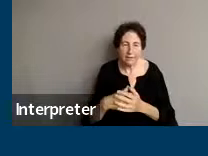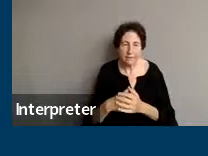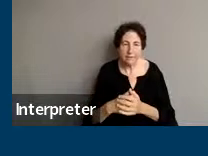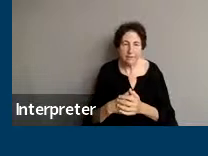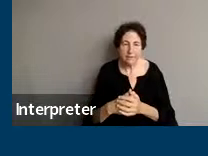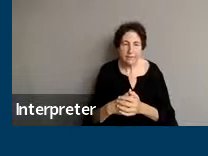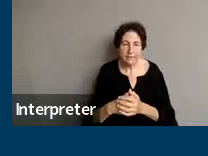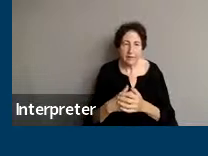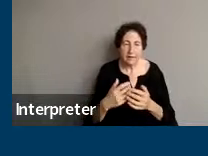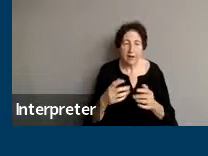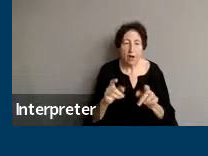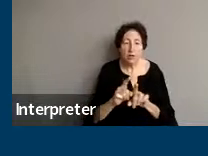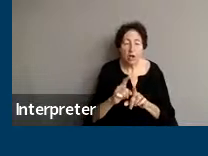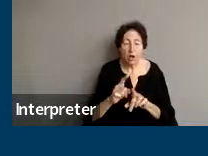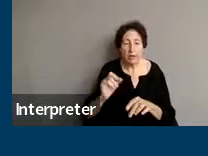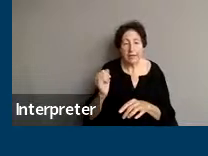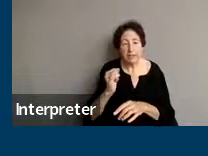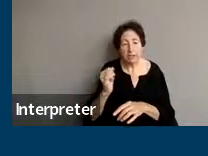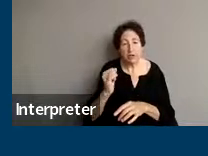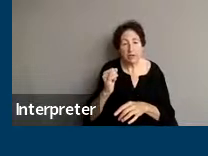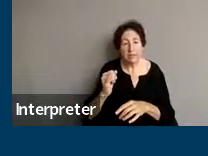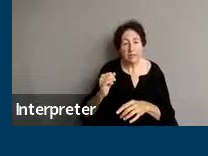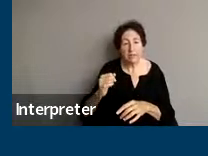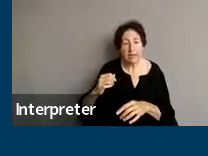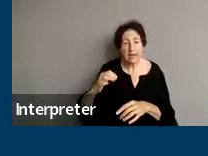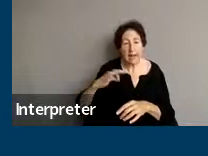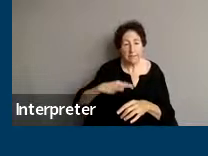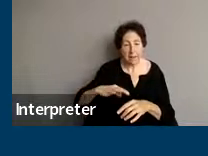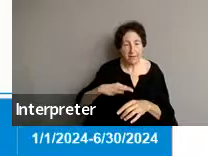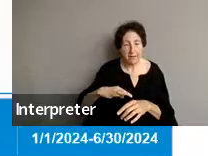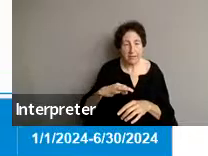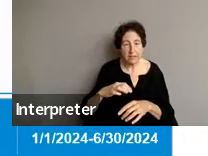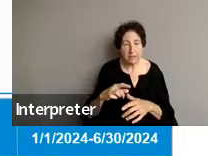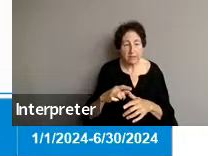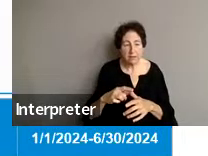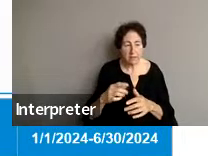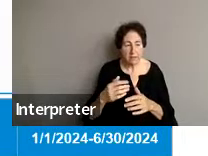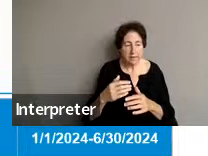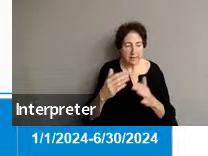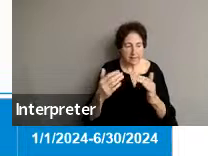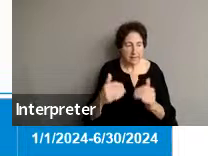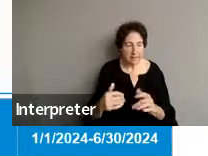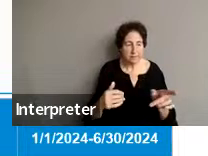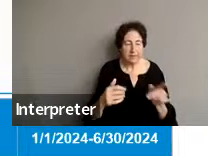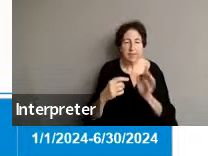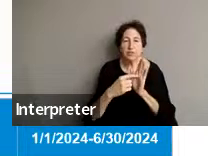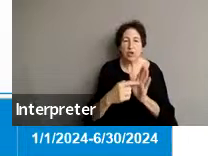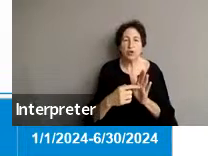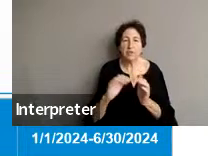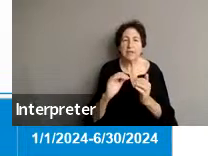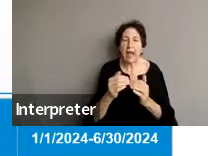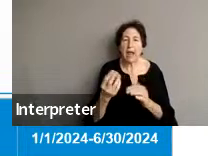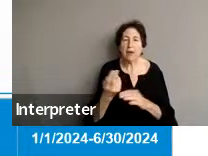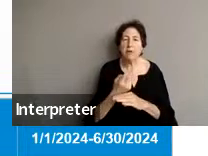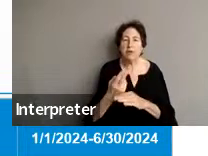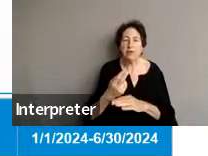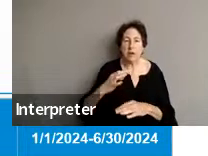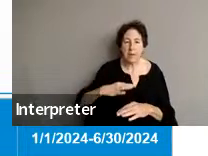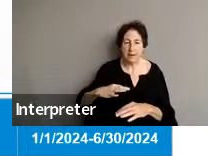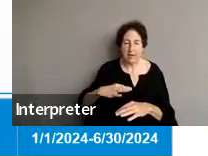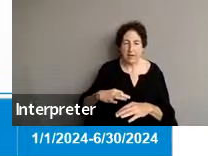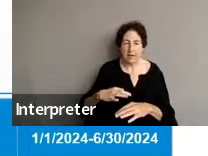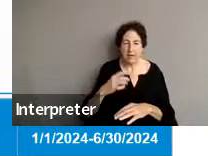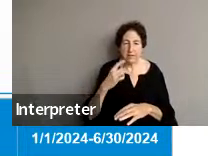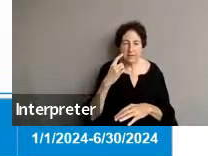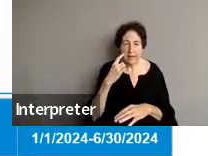Under the umbrella of insurance and benefits, this next slide represents some of our utilization for